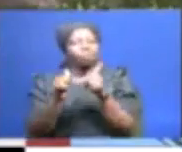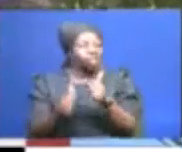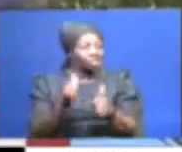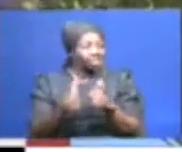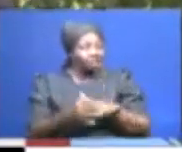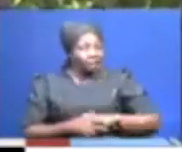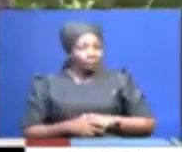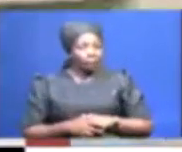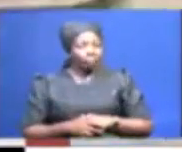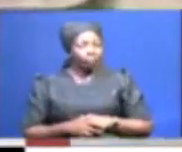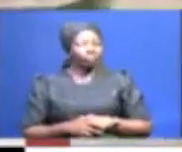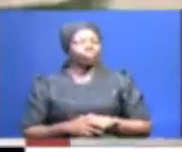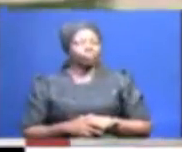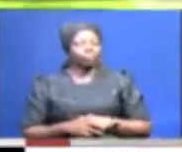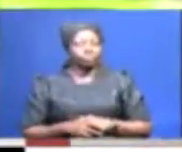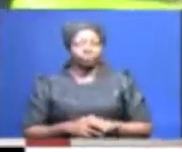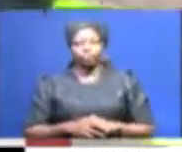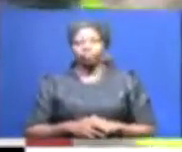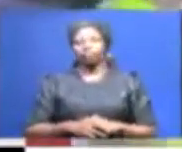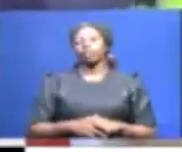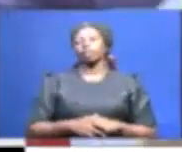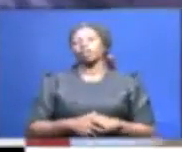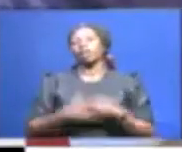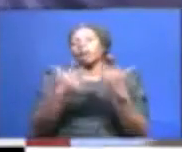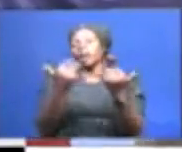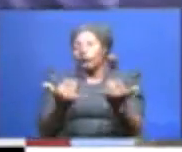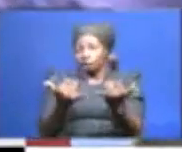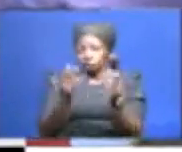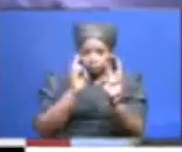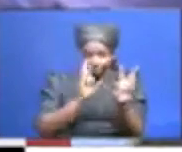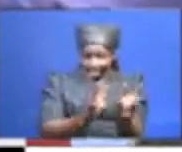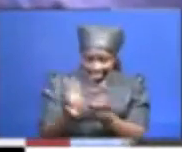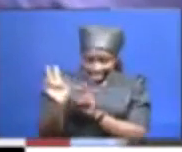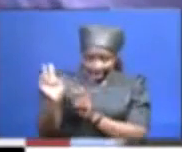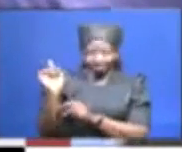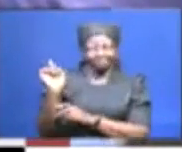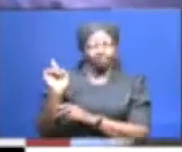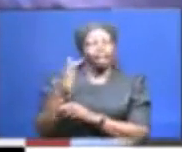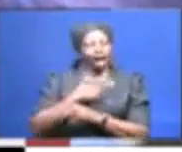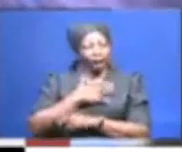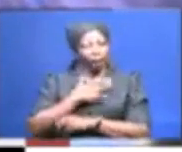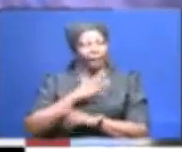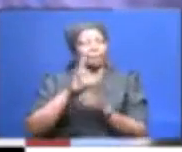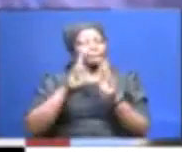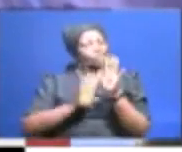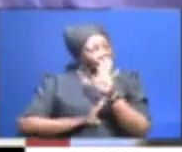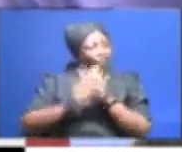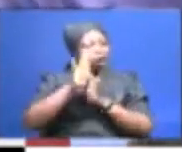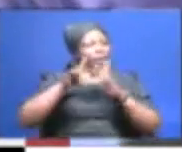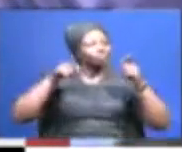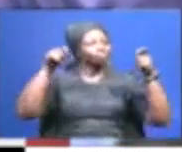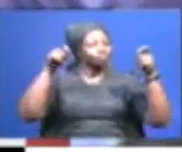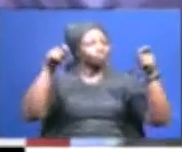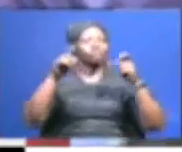Alishinda. Si namna hiyo? Vile tulivyo hapa ndio maandamano yetu ya maendeleo.